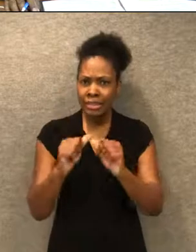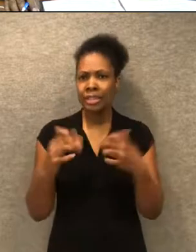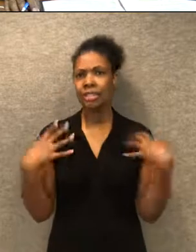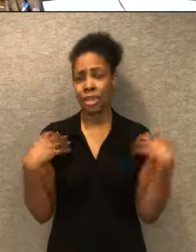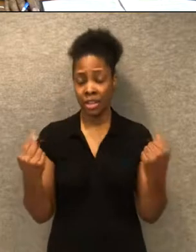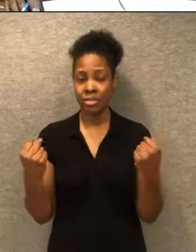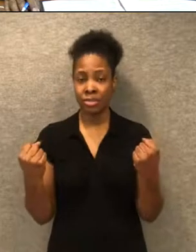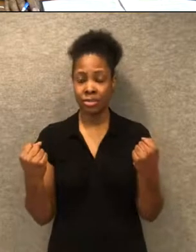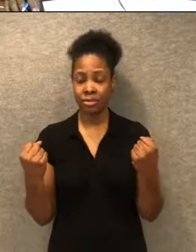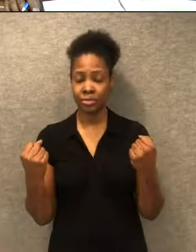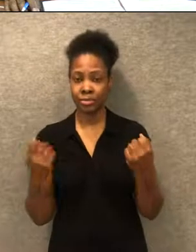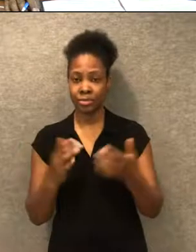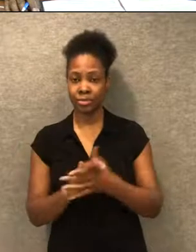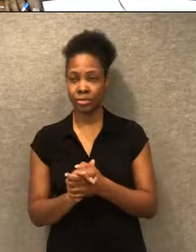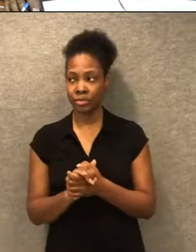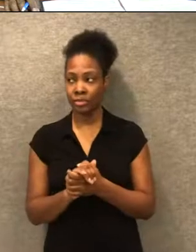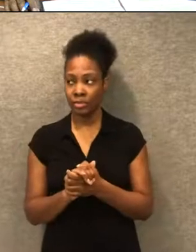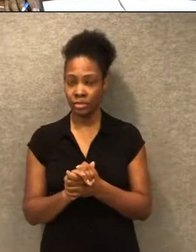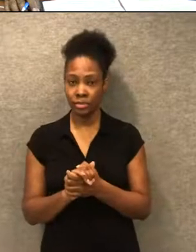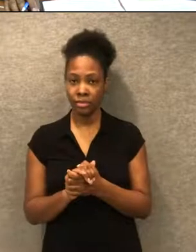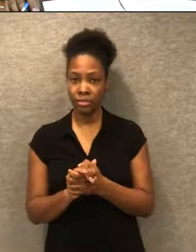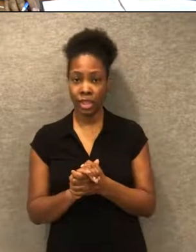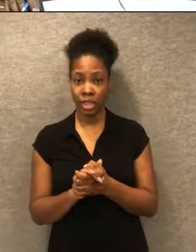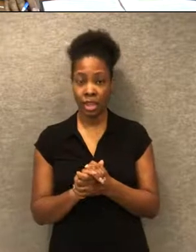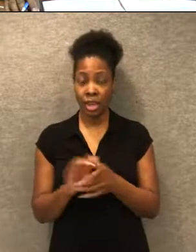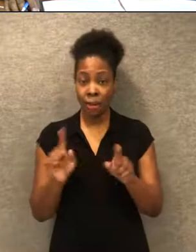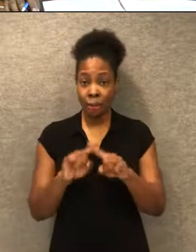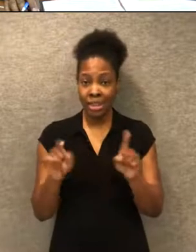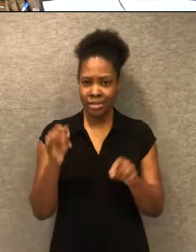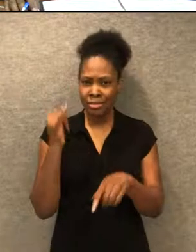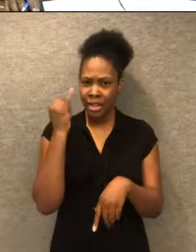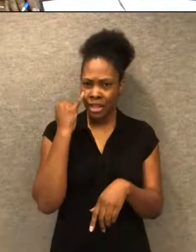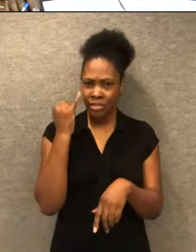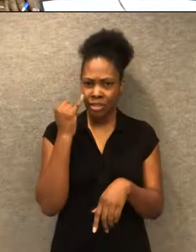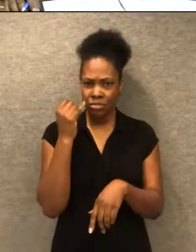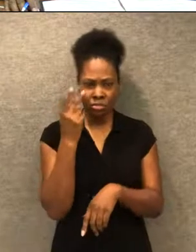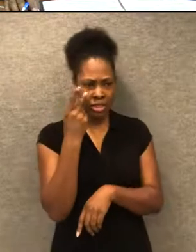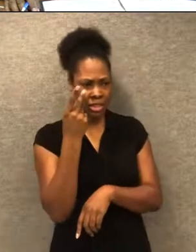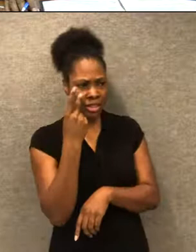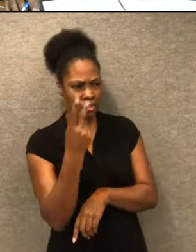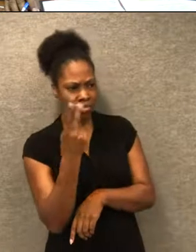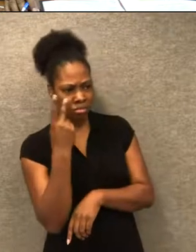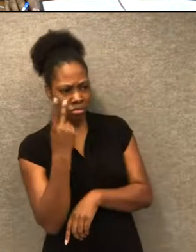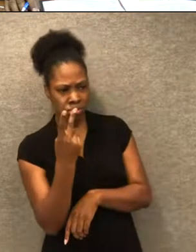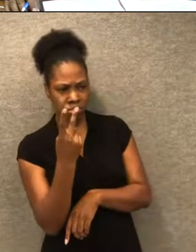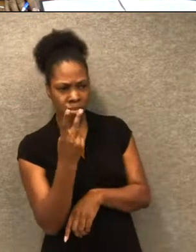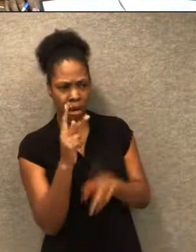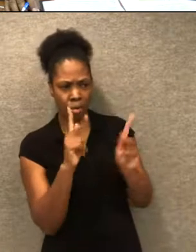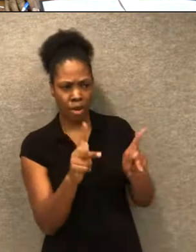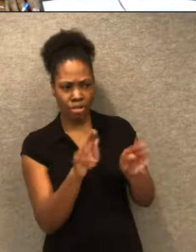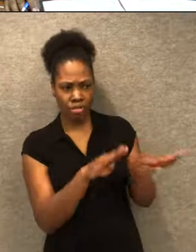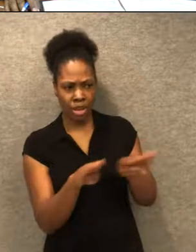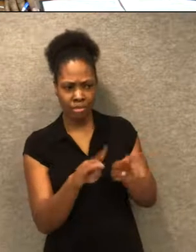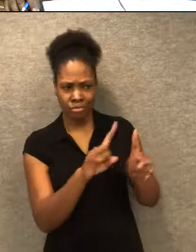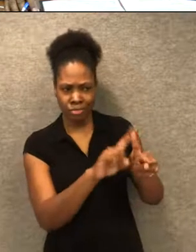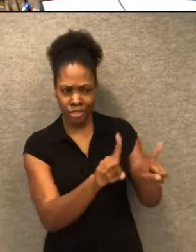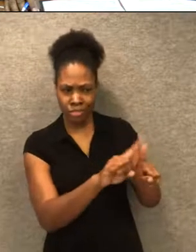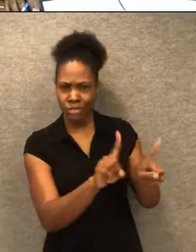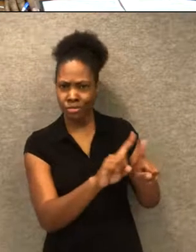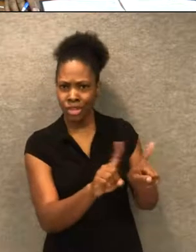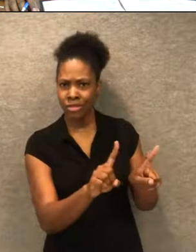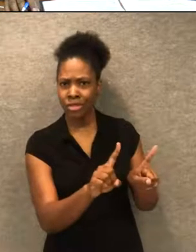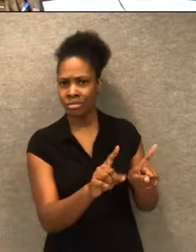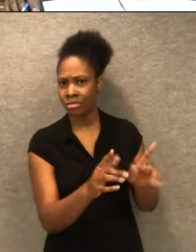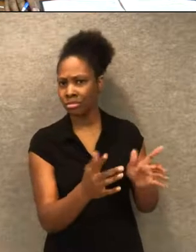do. But if we're starting to notice that people are behaving in ways that are very different, let's